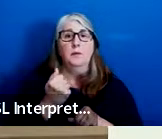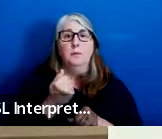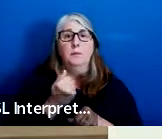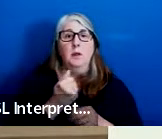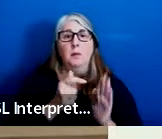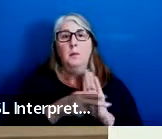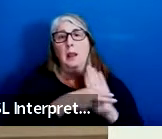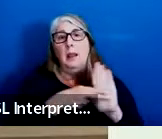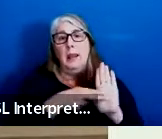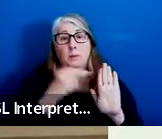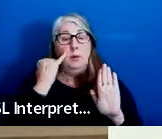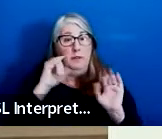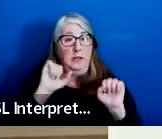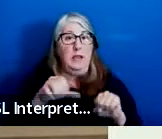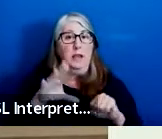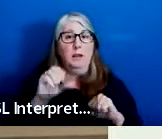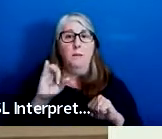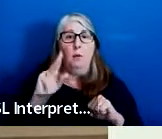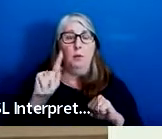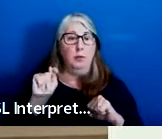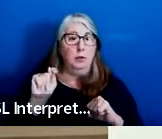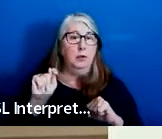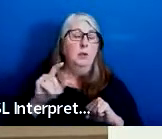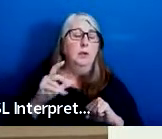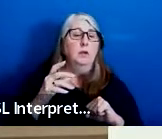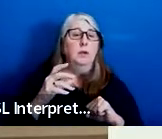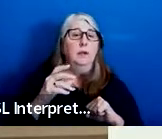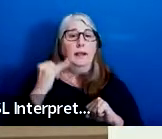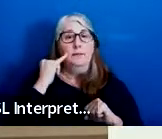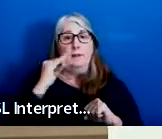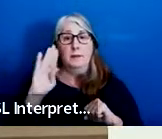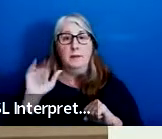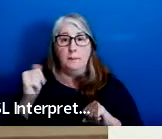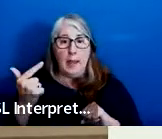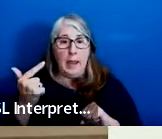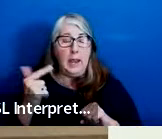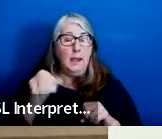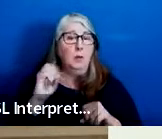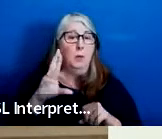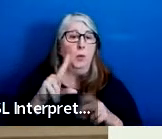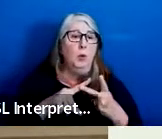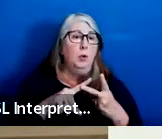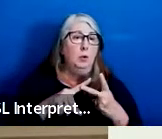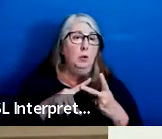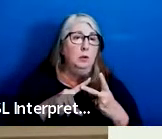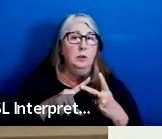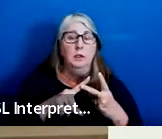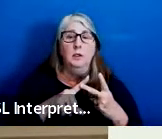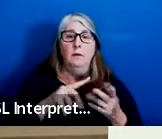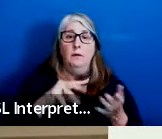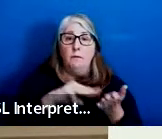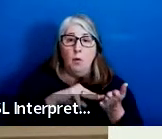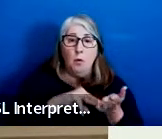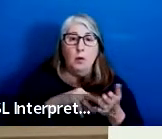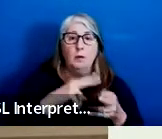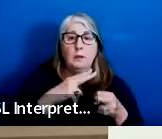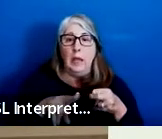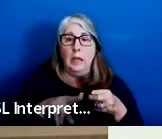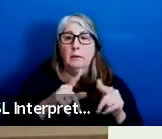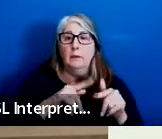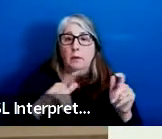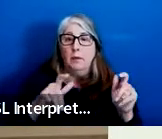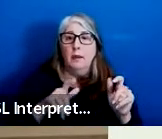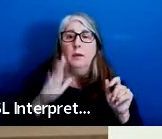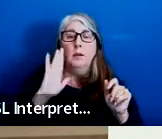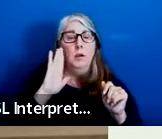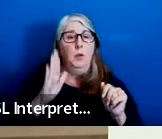is the food scrap bags, or whether it is these disposable serviceware items, they will have a label